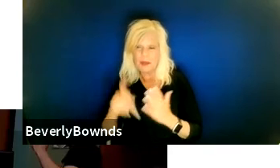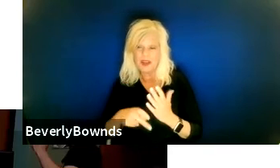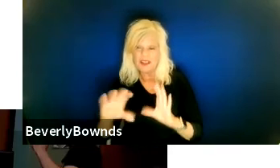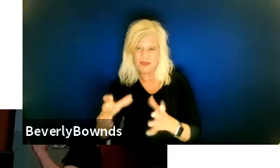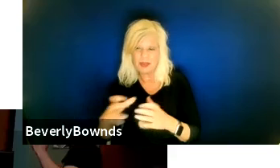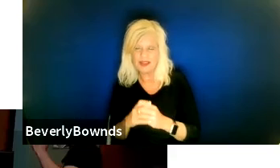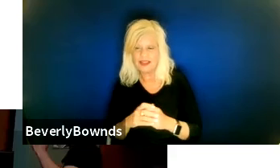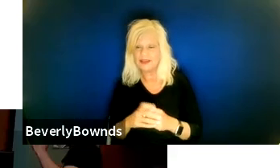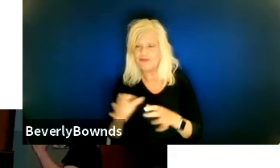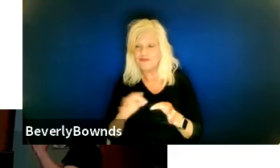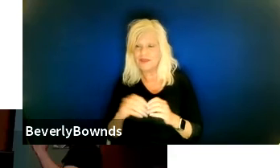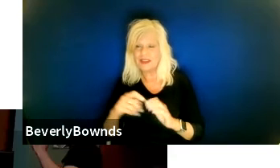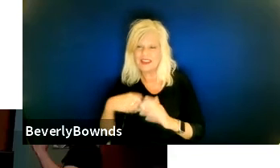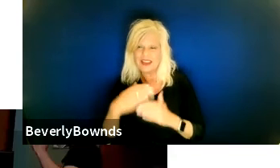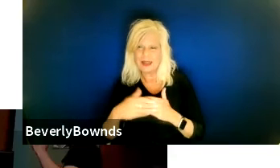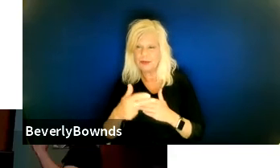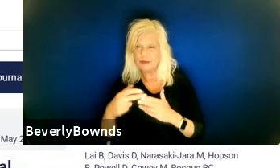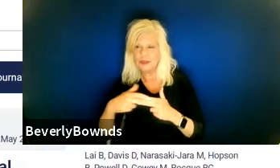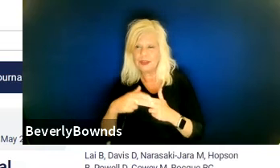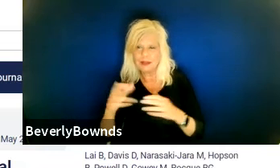next few slides. Next slide, please.